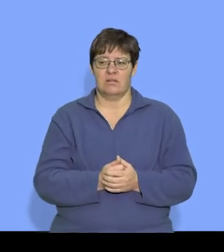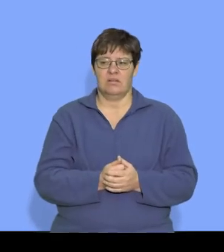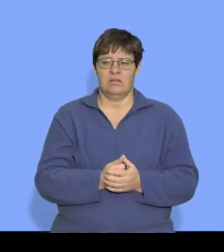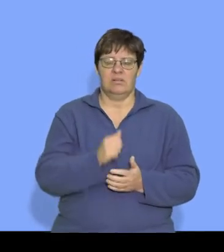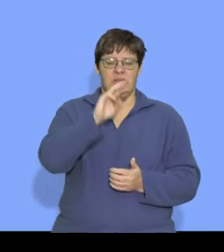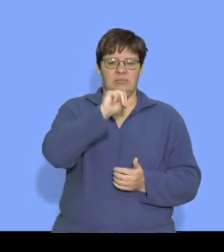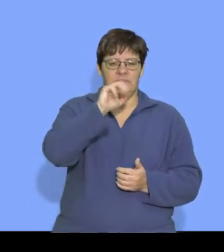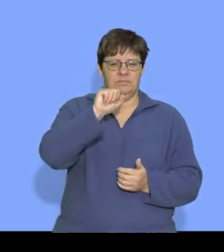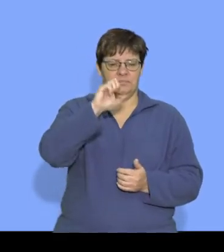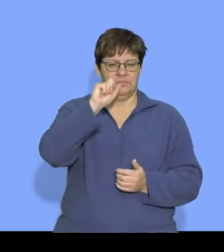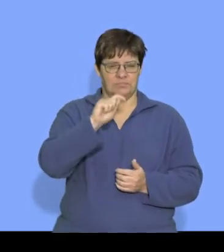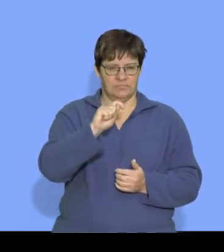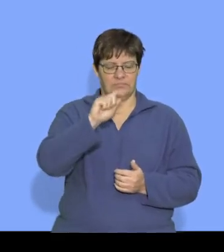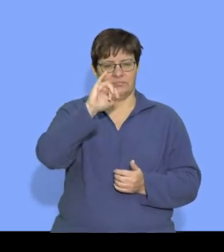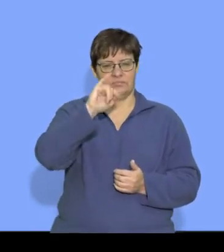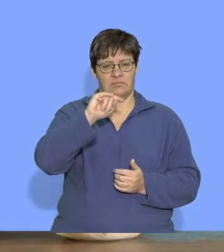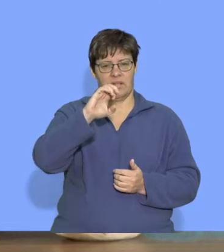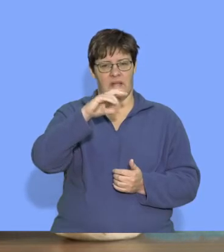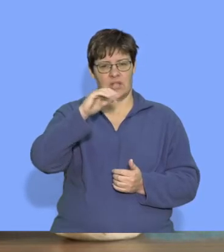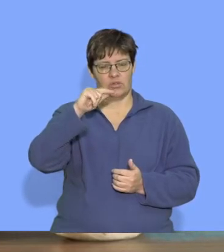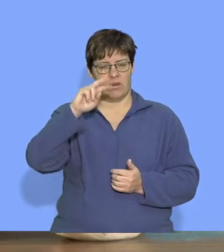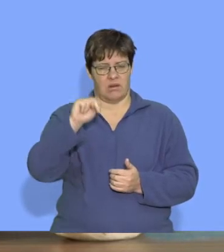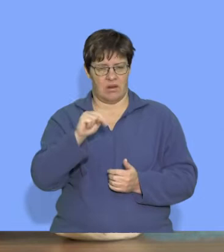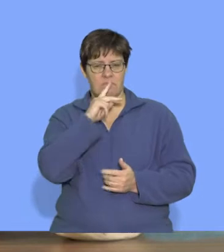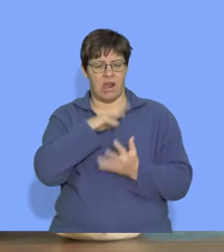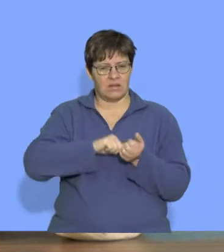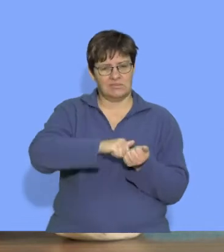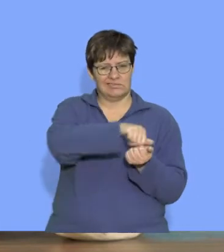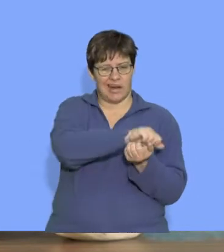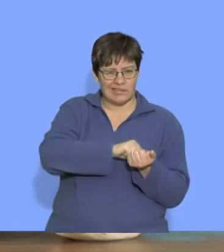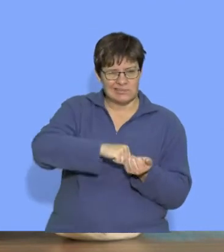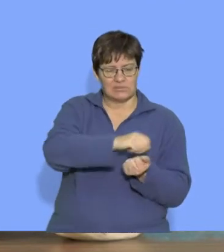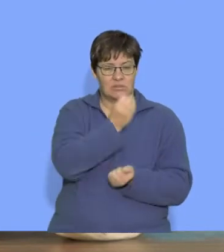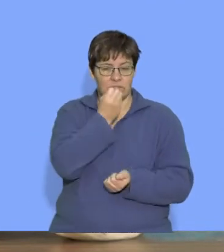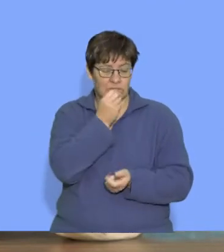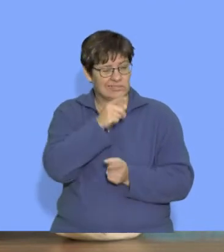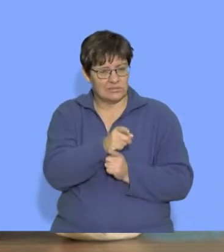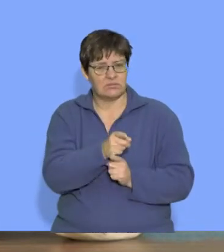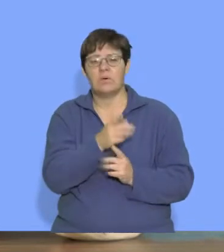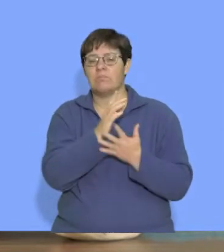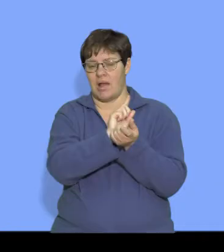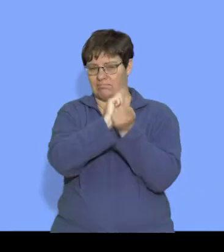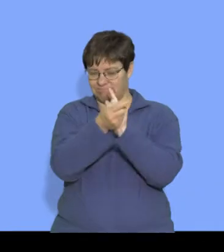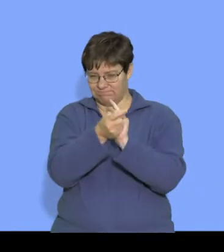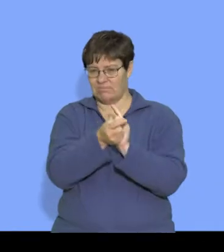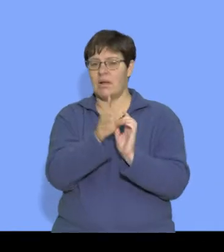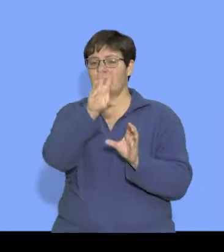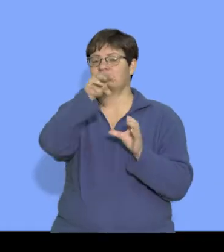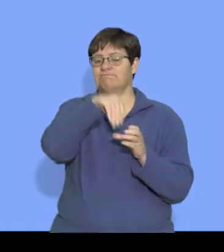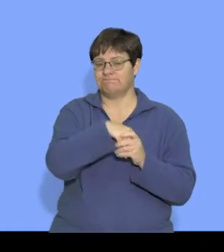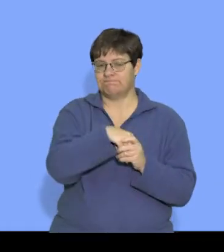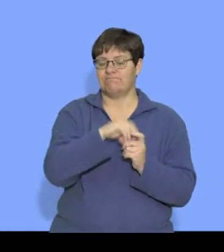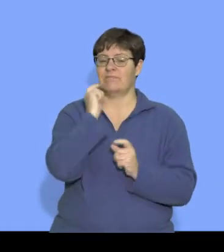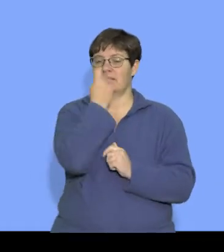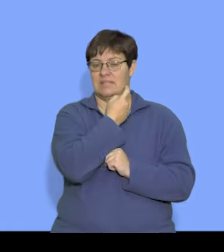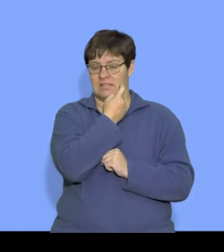what mastication is, and that refers to the chewing of food, and so we see that as an important adaptation based on the